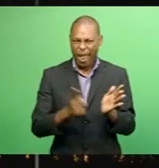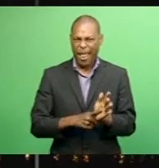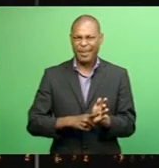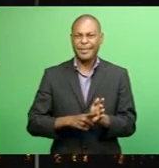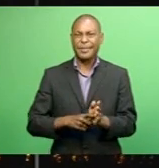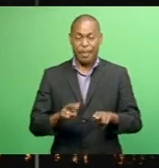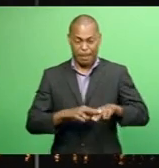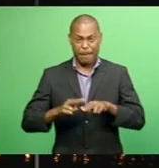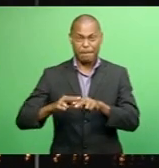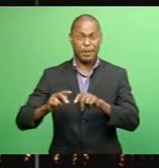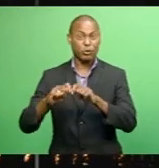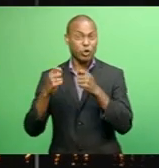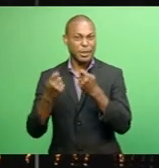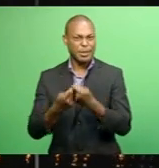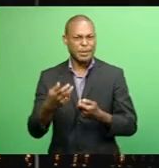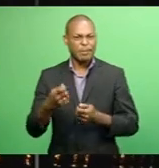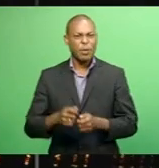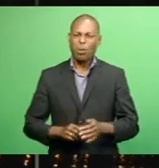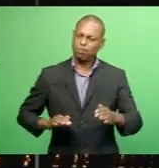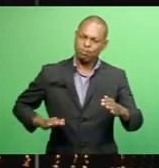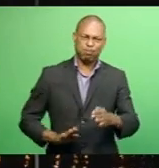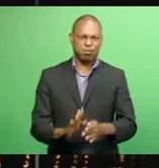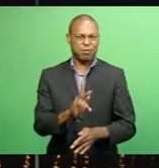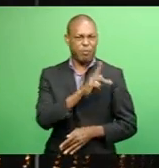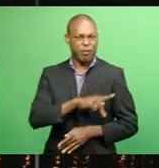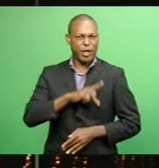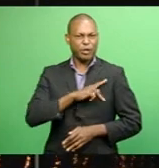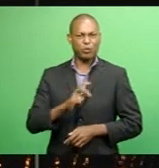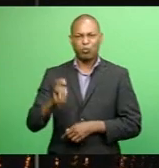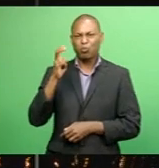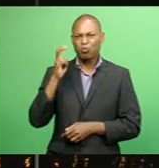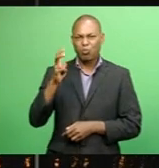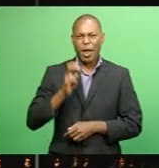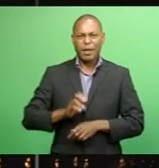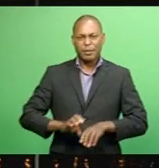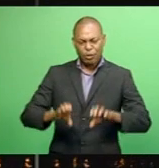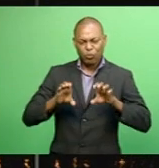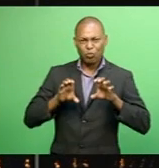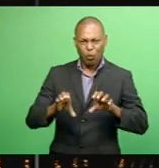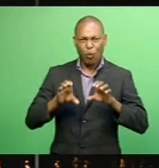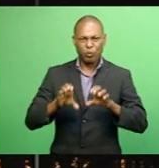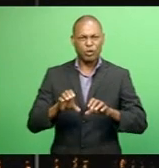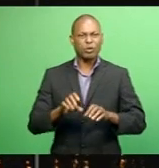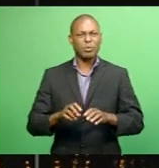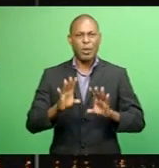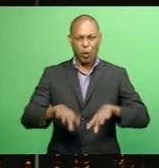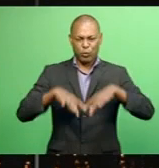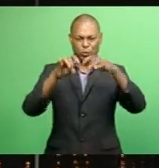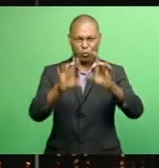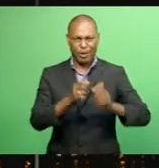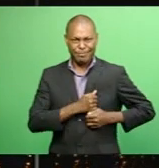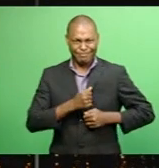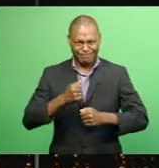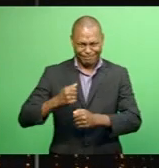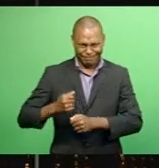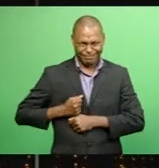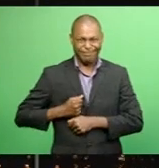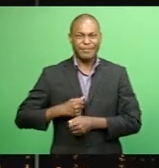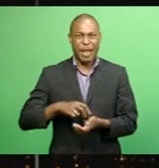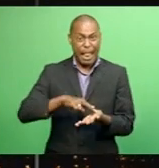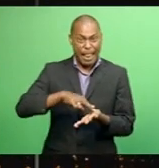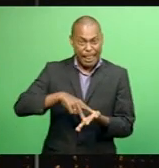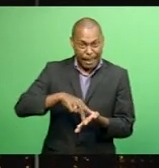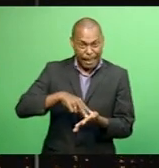Silktails are boosted with professional training and mentoring by the Australian Defence Force Rugby League. Training carried out